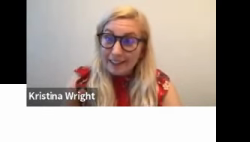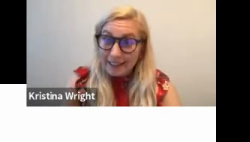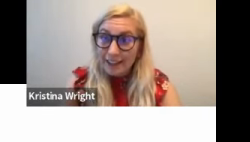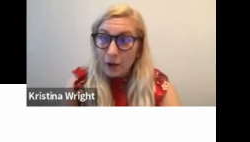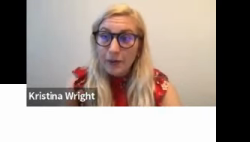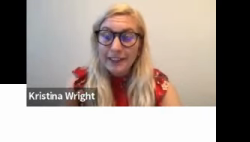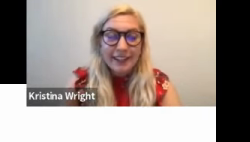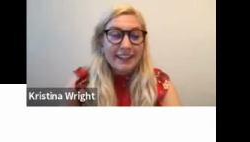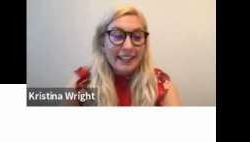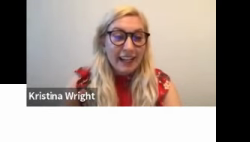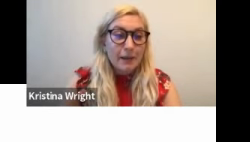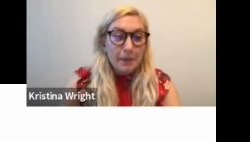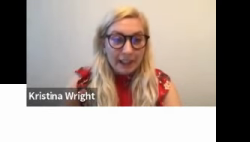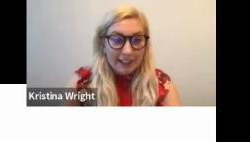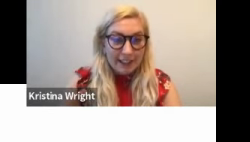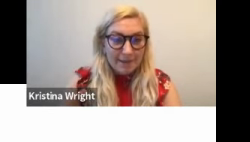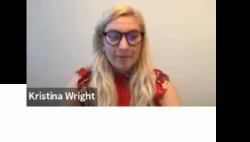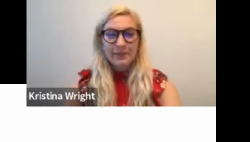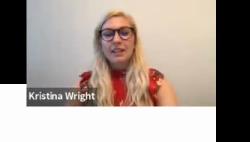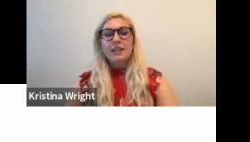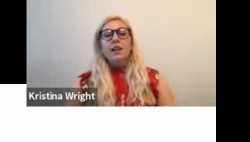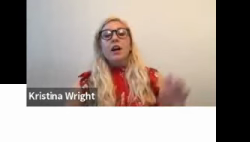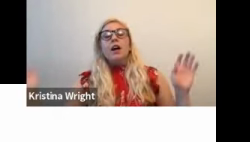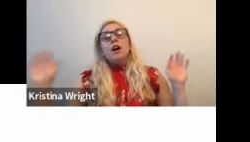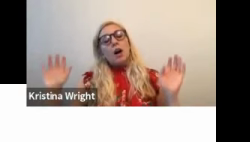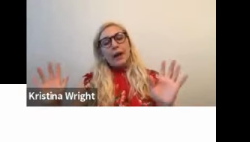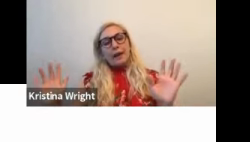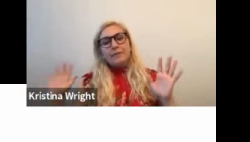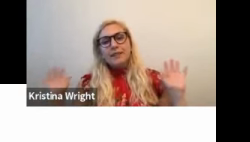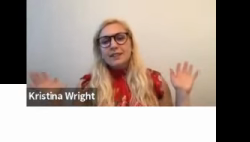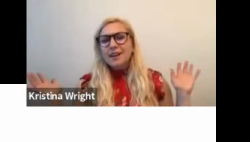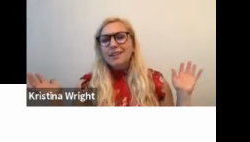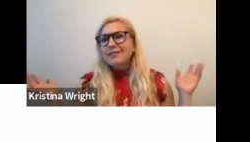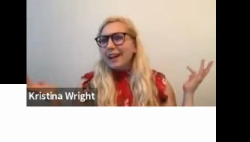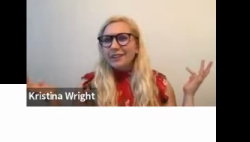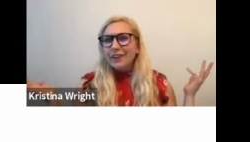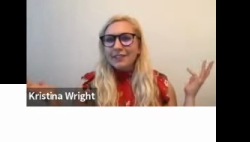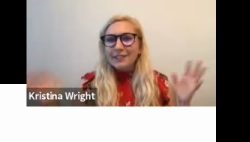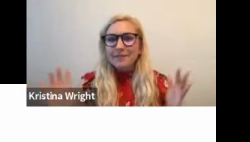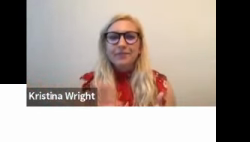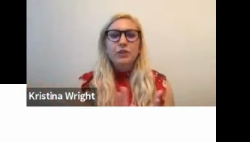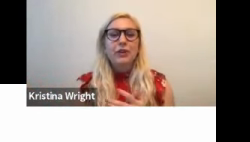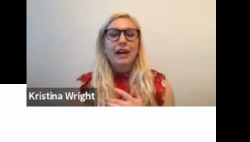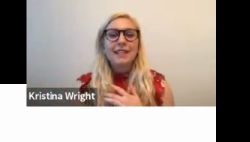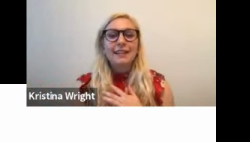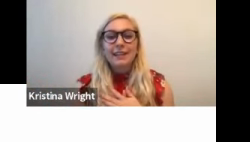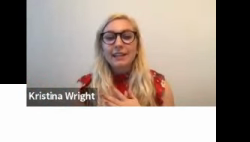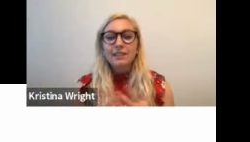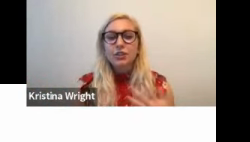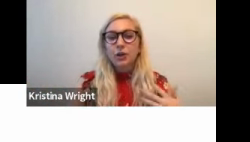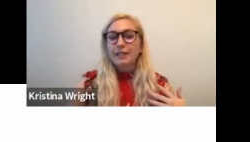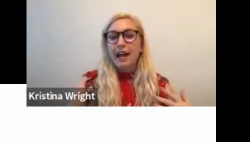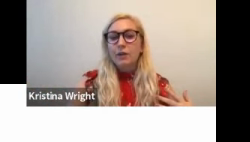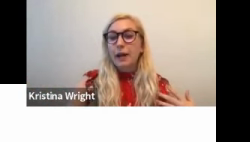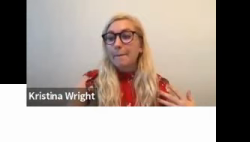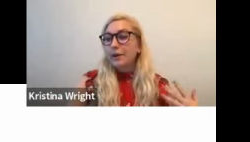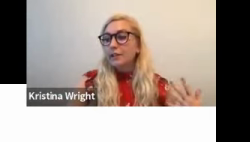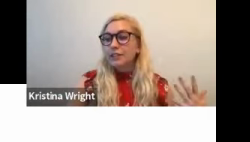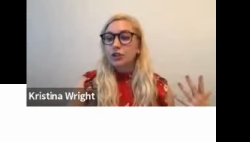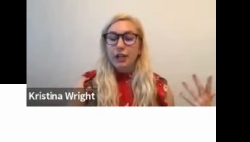sometimes that doesn't always take place. Okay, let's talk line graphs. Graphs like these show us